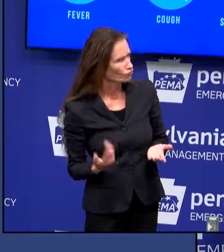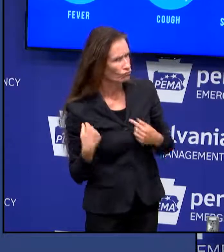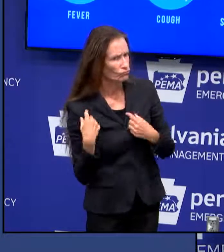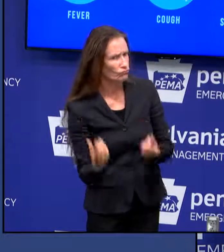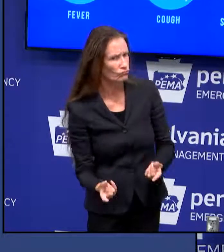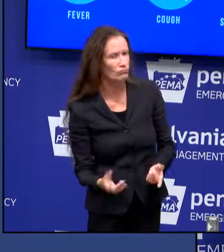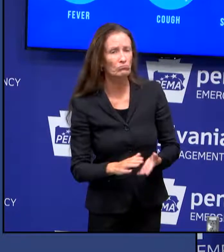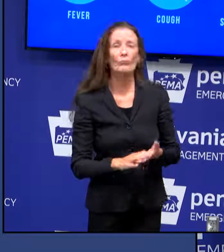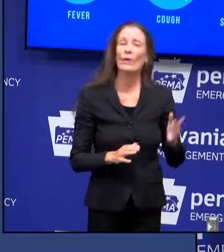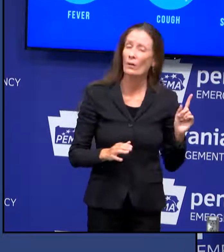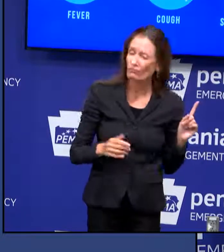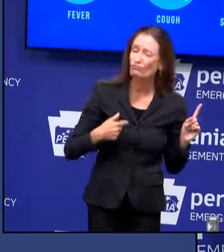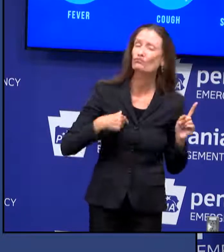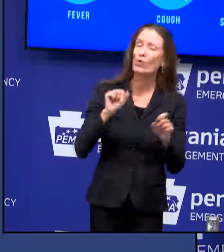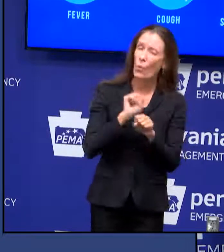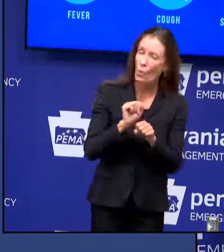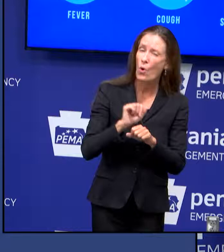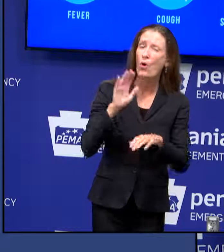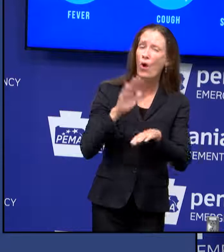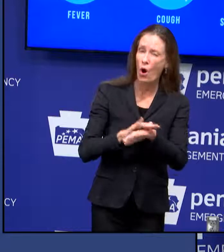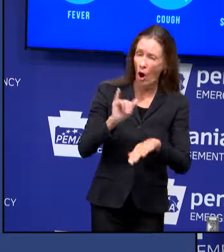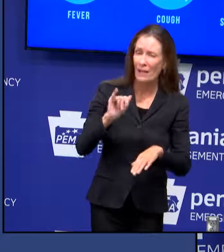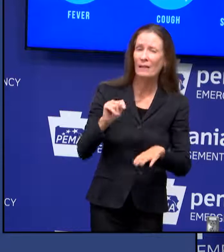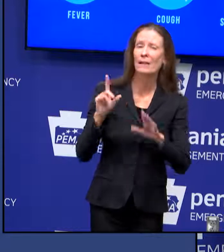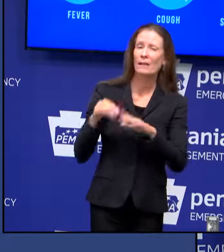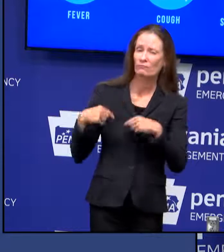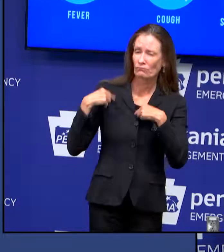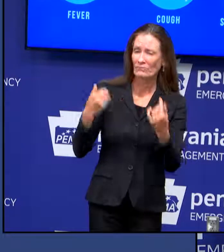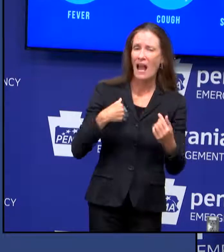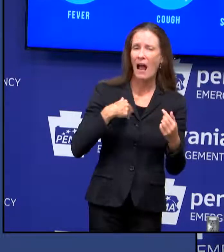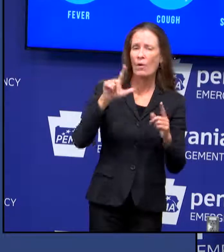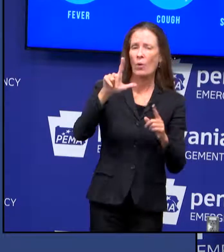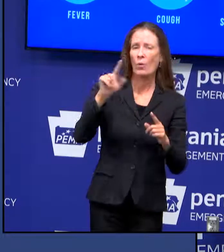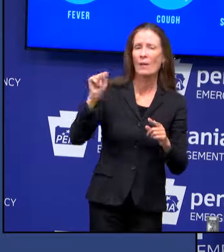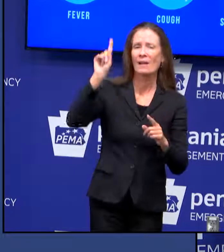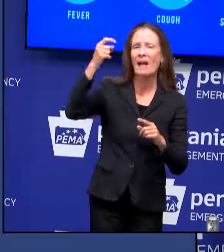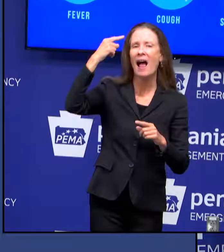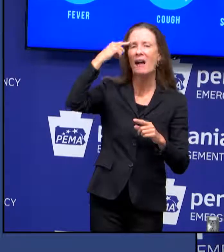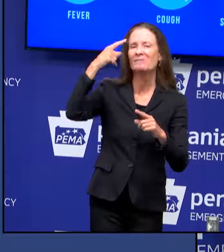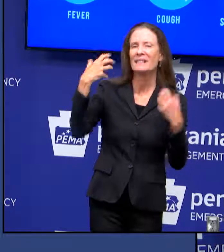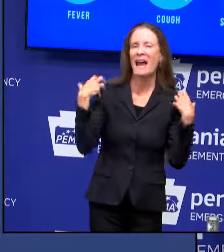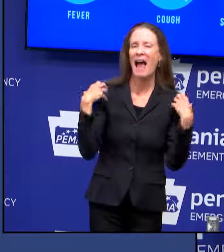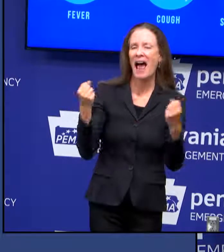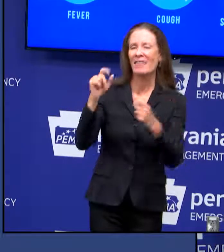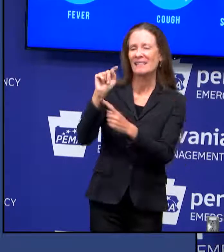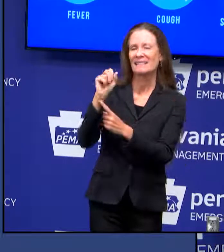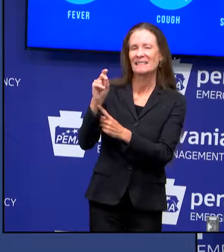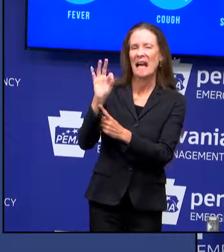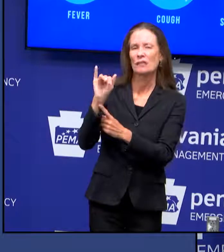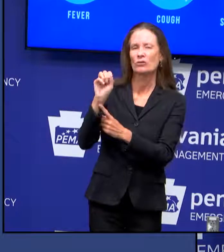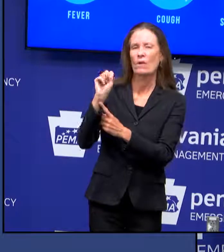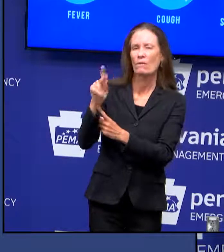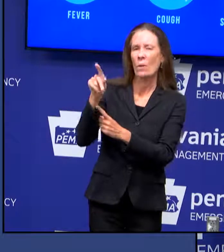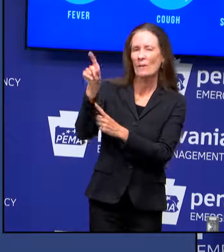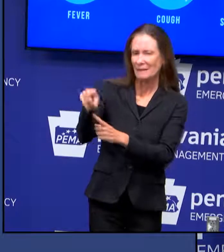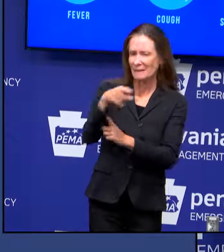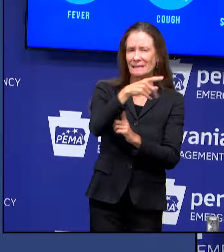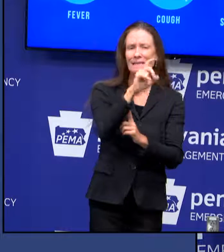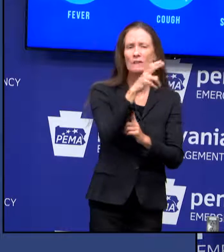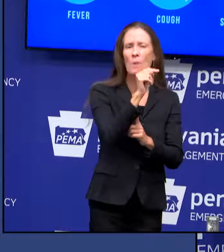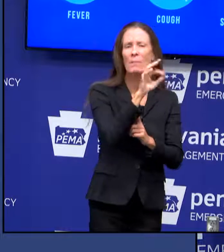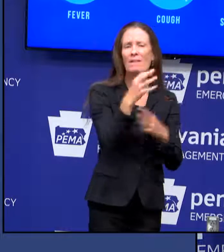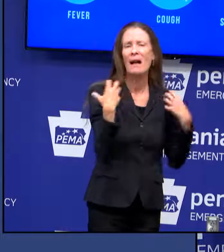Health Equity Task Force. We have our own Health Equity Task Force through the Department of Health, and they collaborate with the Lieutenant